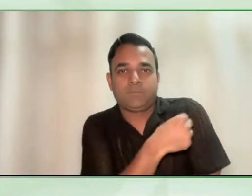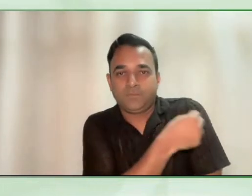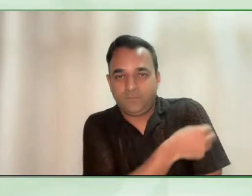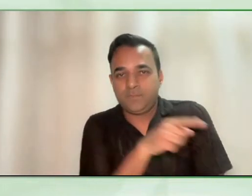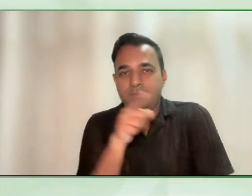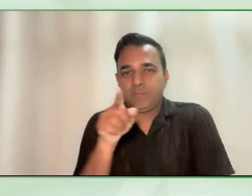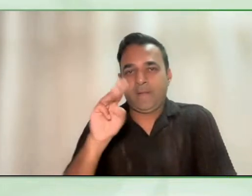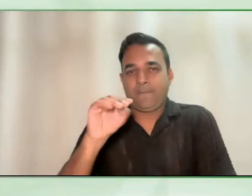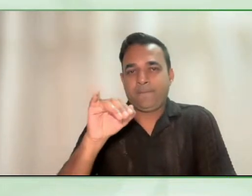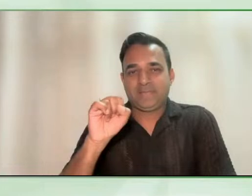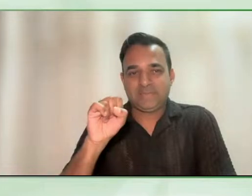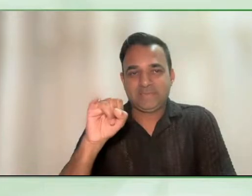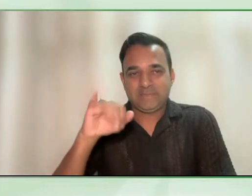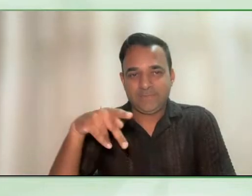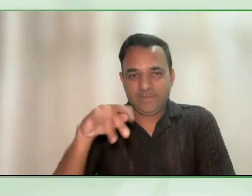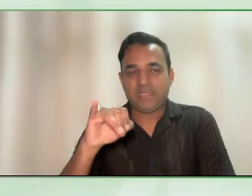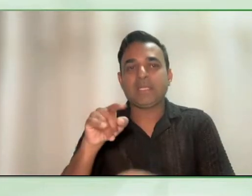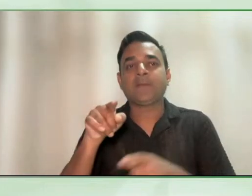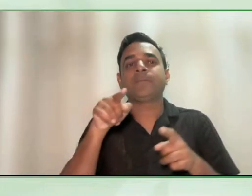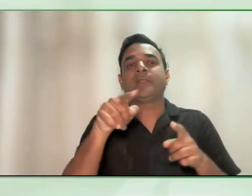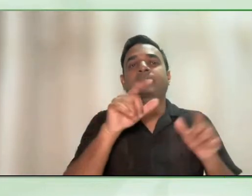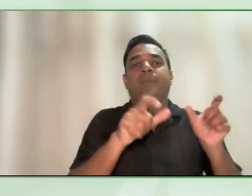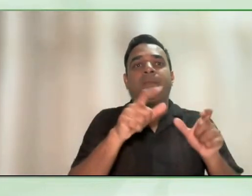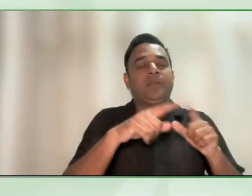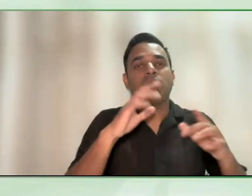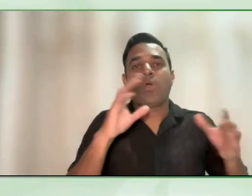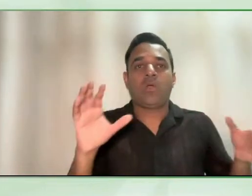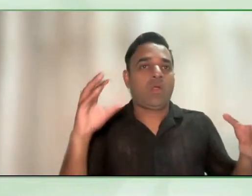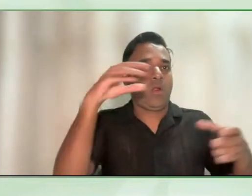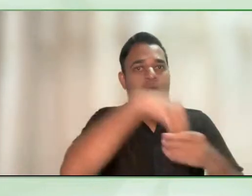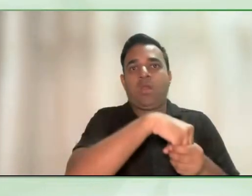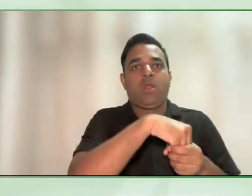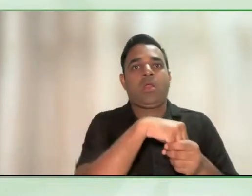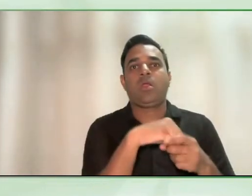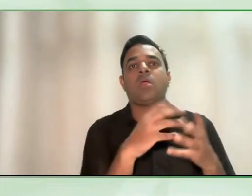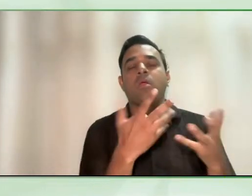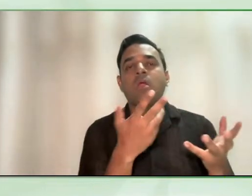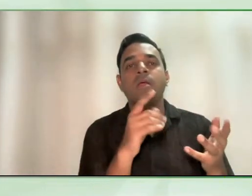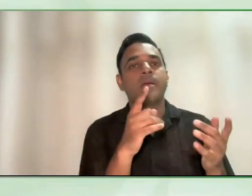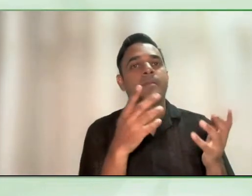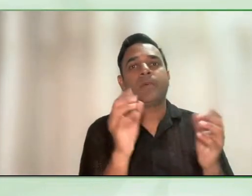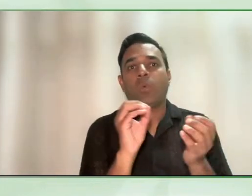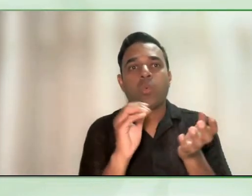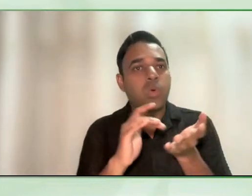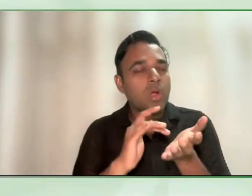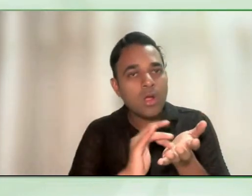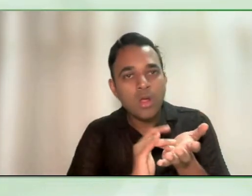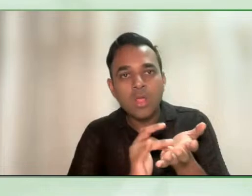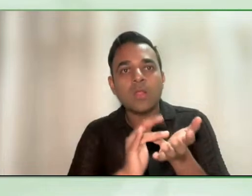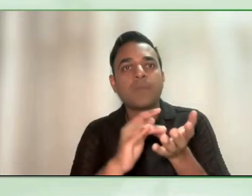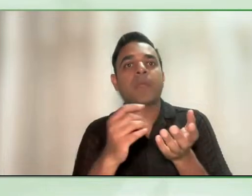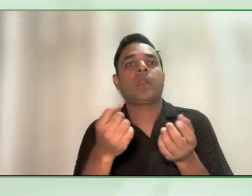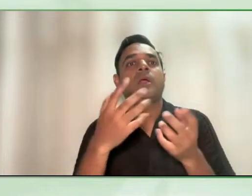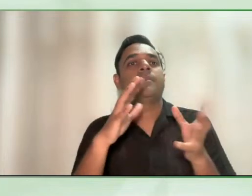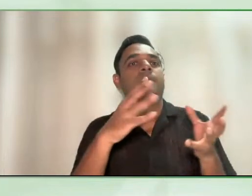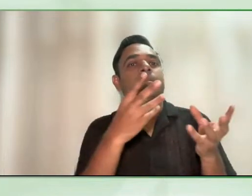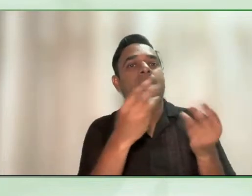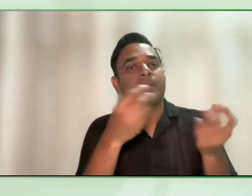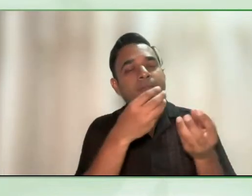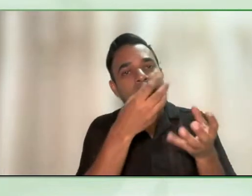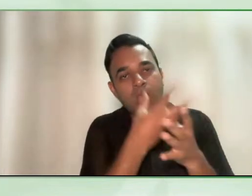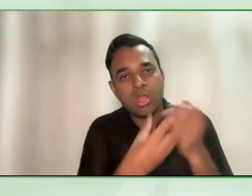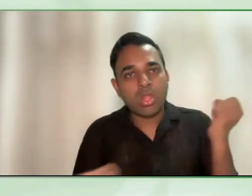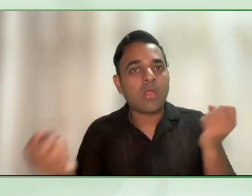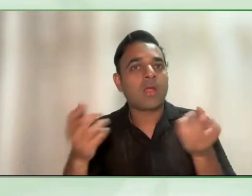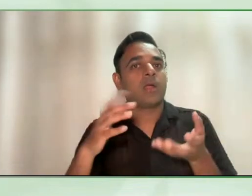of hurricanes going up the East Coast that we had better responses. So we need to learn from what we know, we need to apply it, and we need